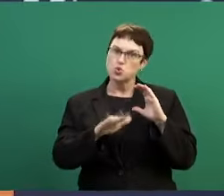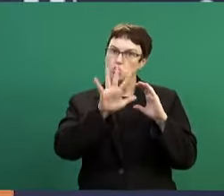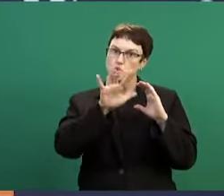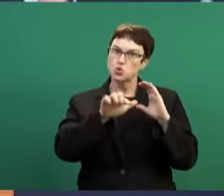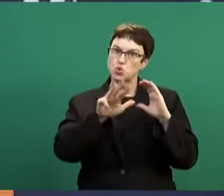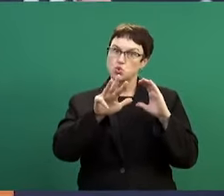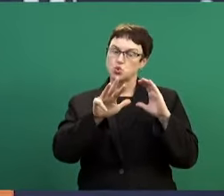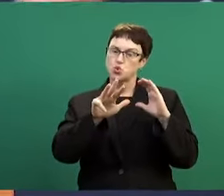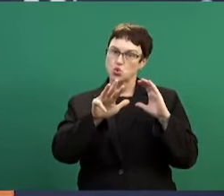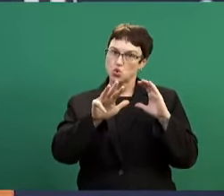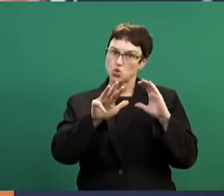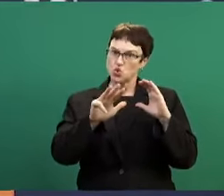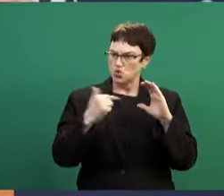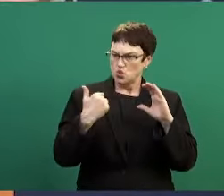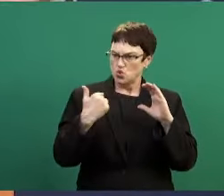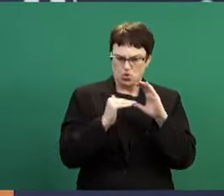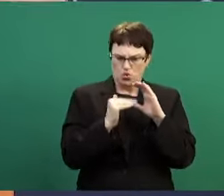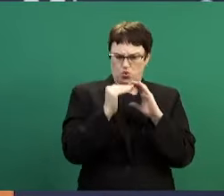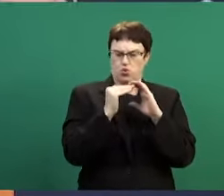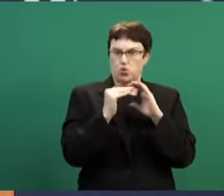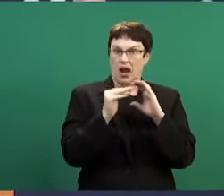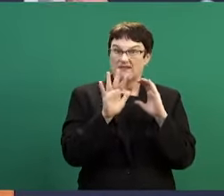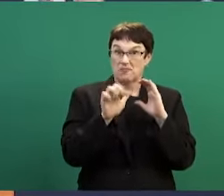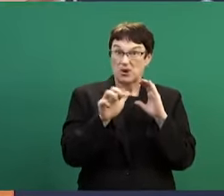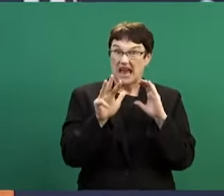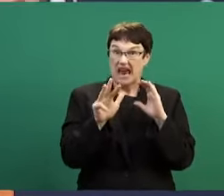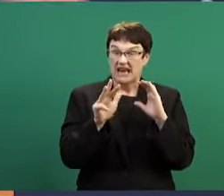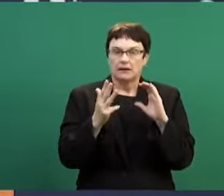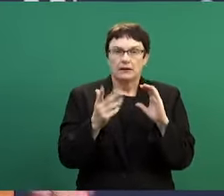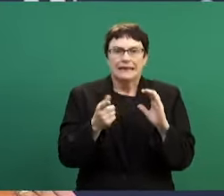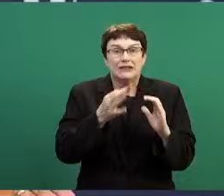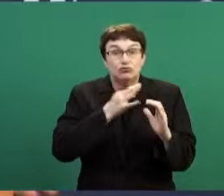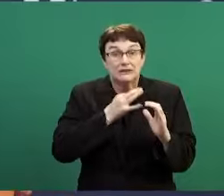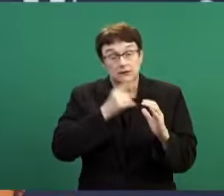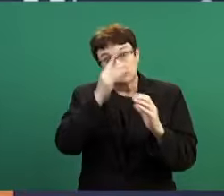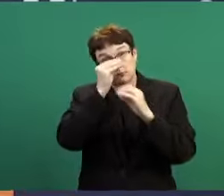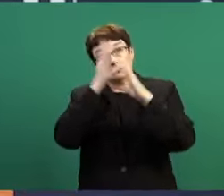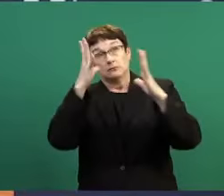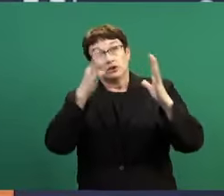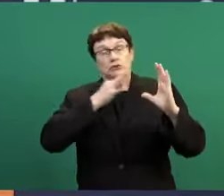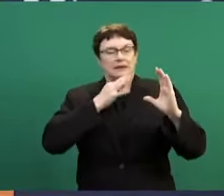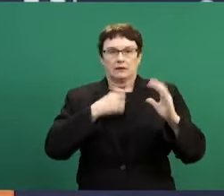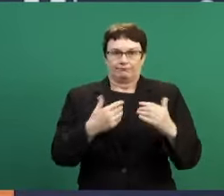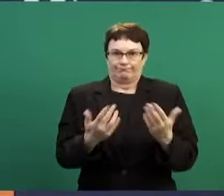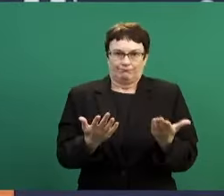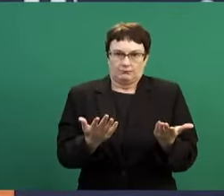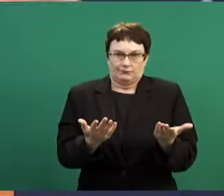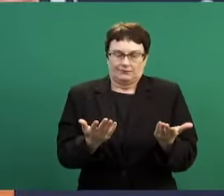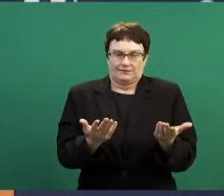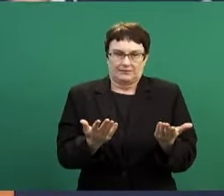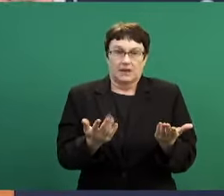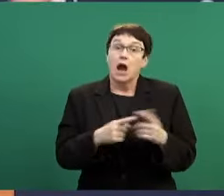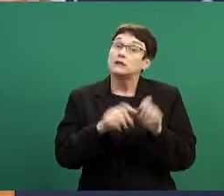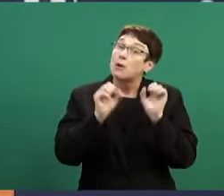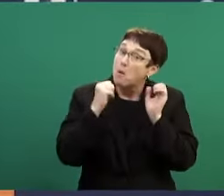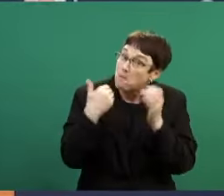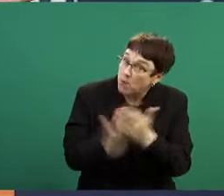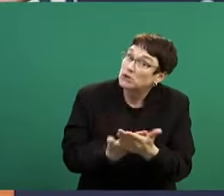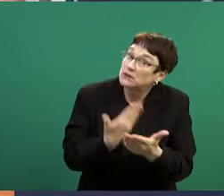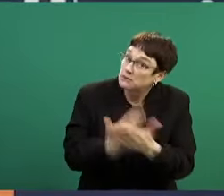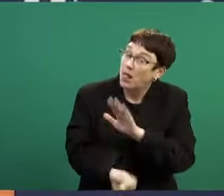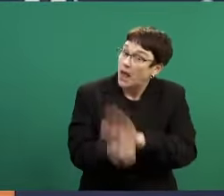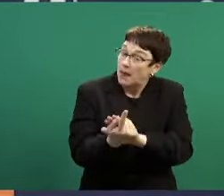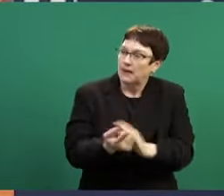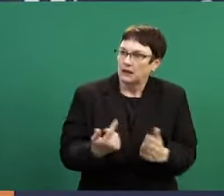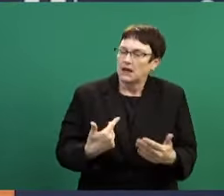5.9, that risk, one can't say, but it might happen. And it might just be saying to